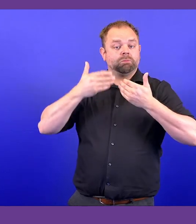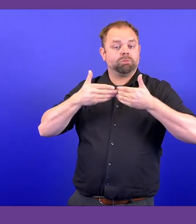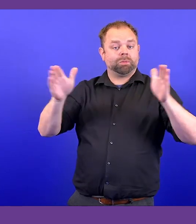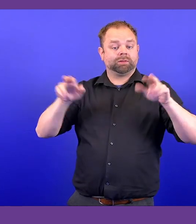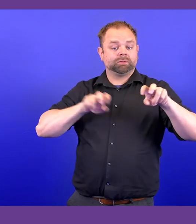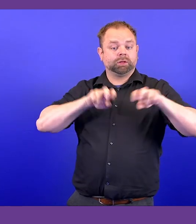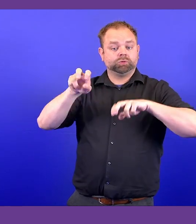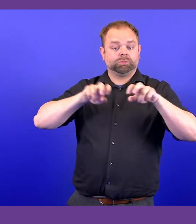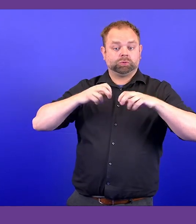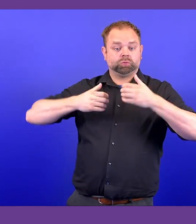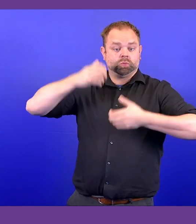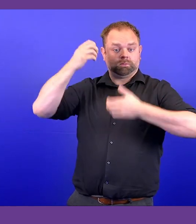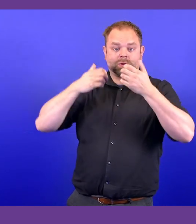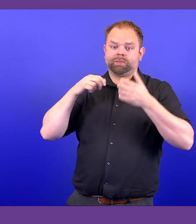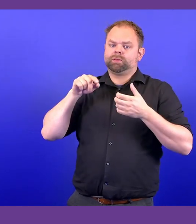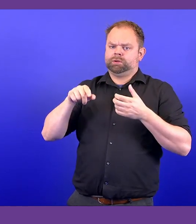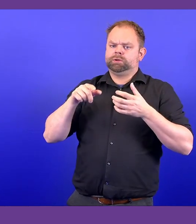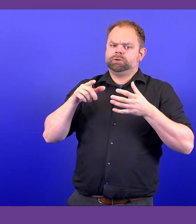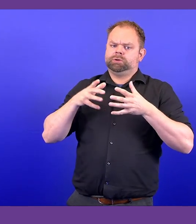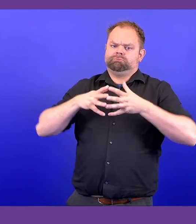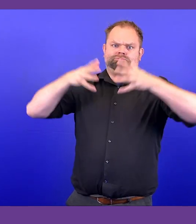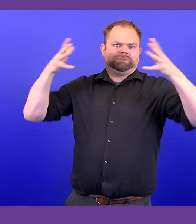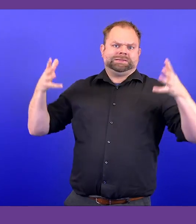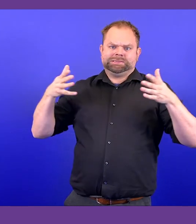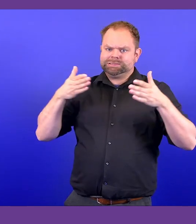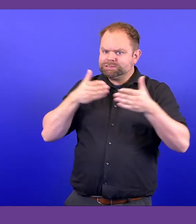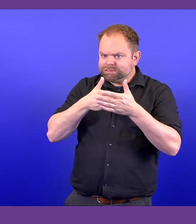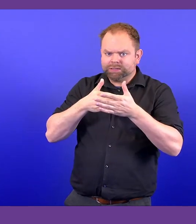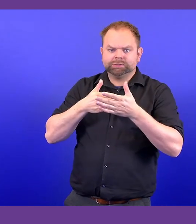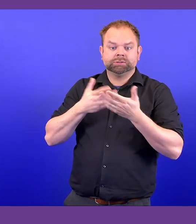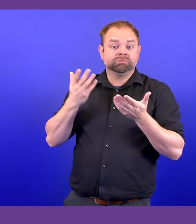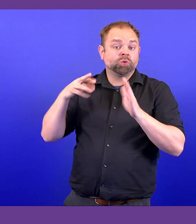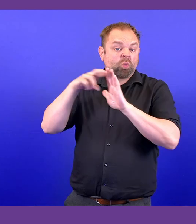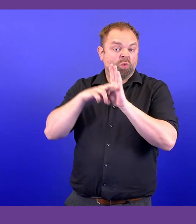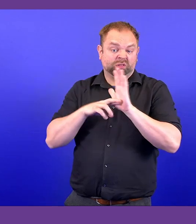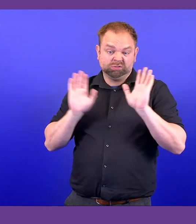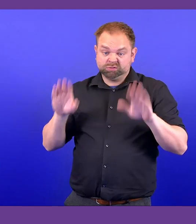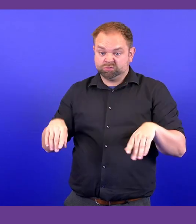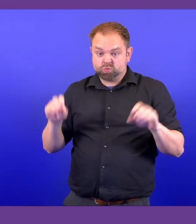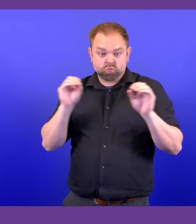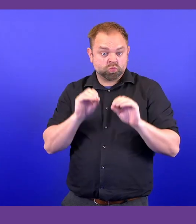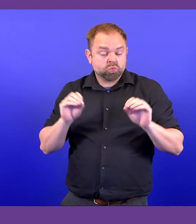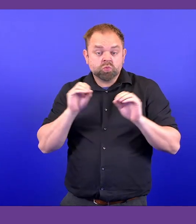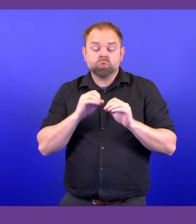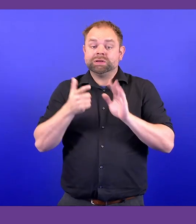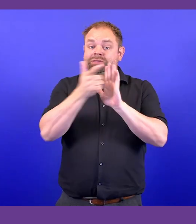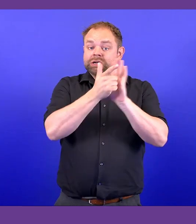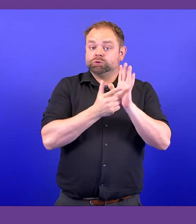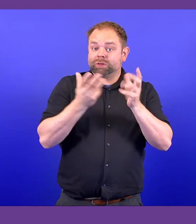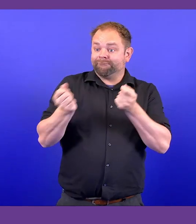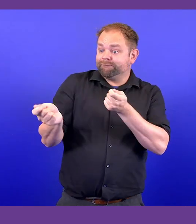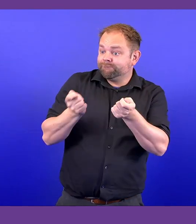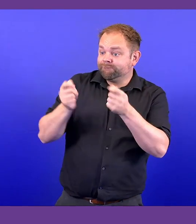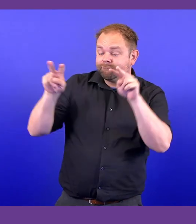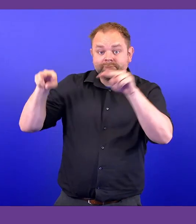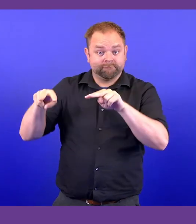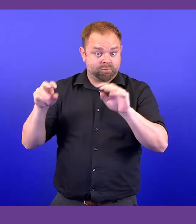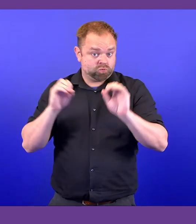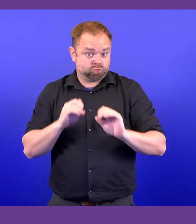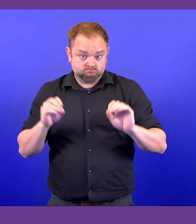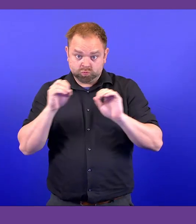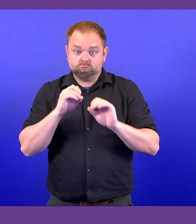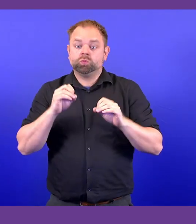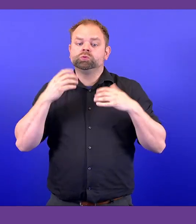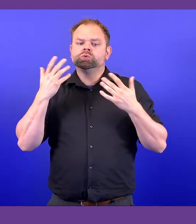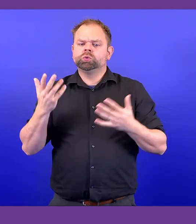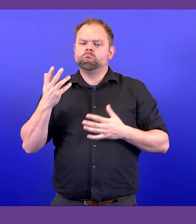metros. And it would be so much easier if there were rules that the cities knew how to do this properly. And of